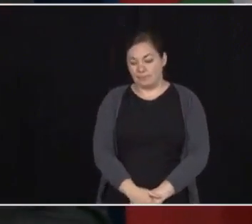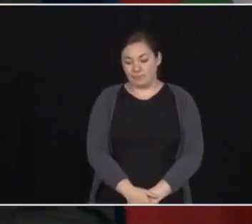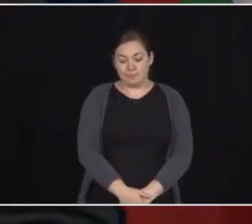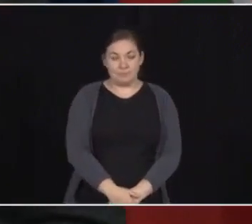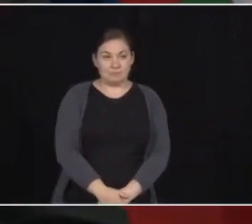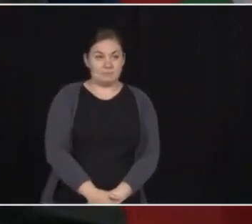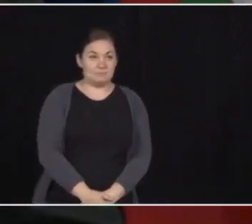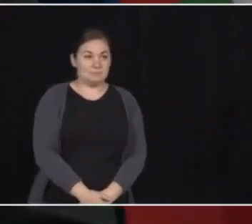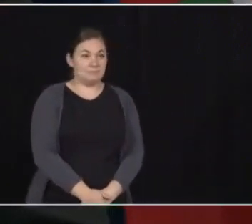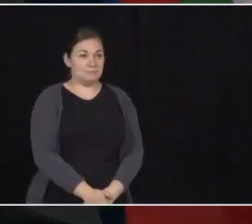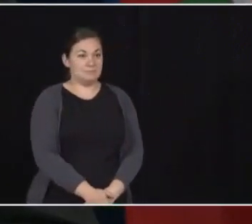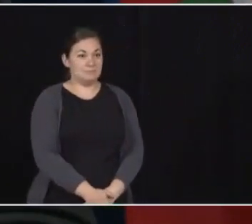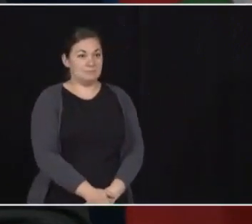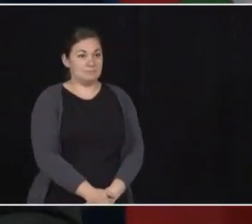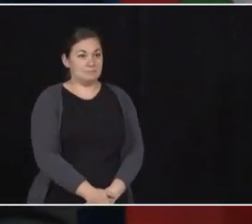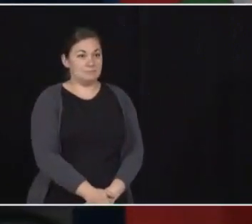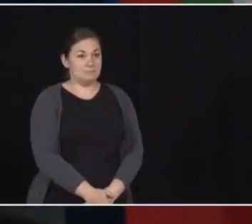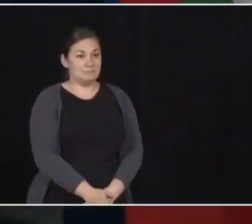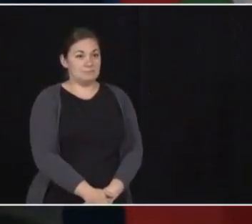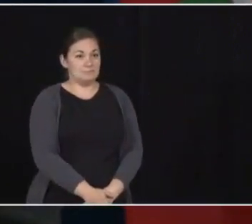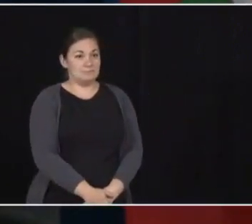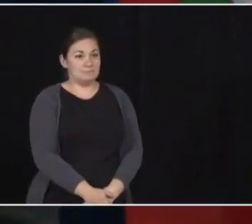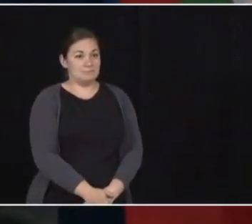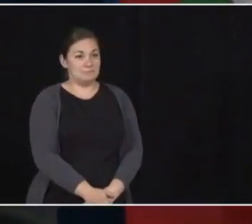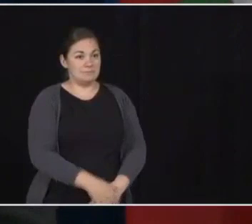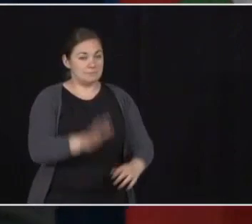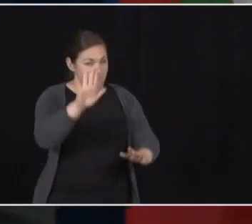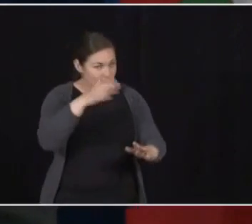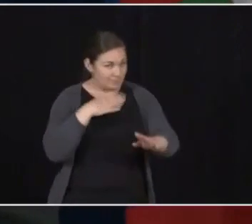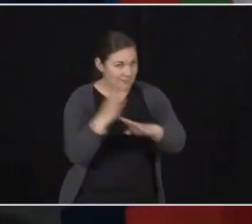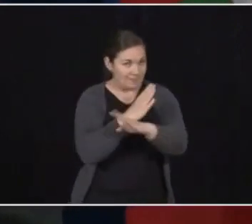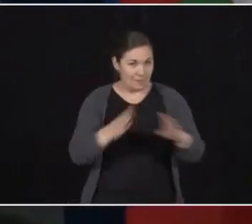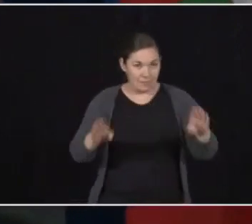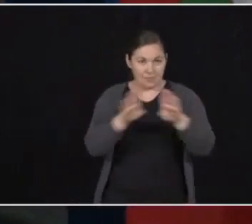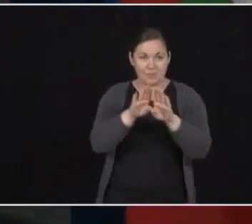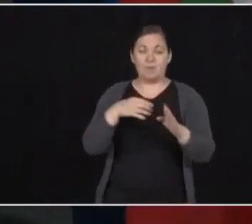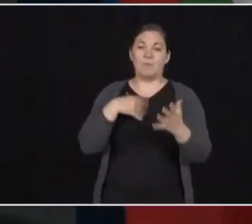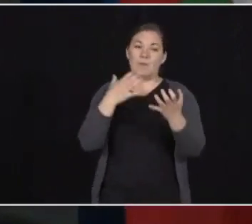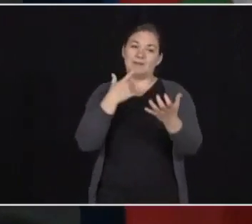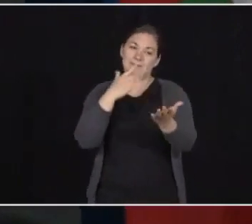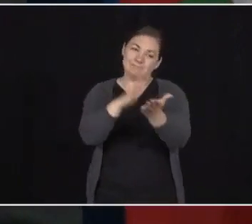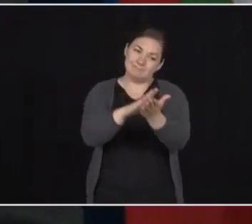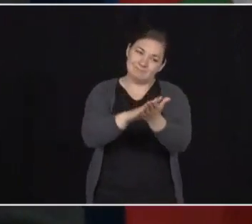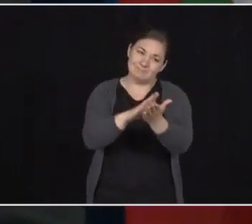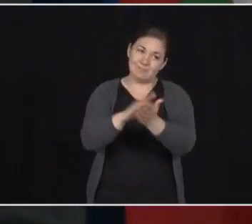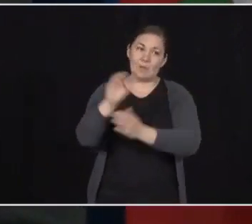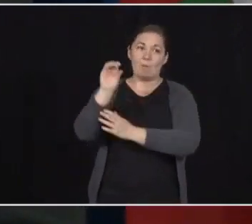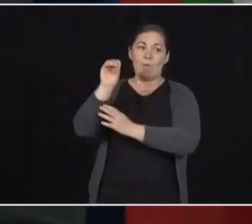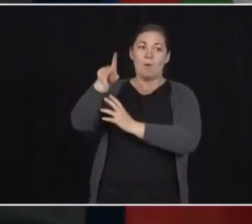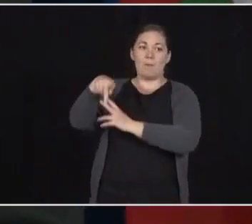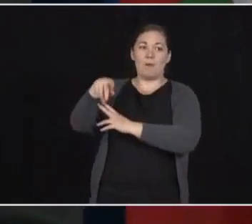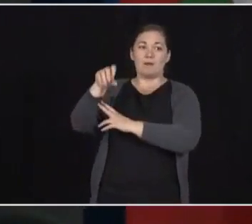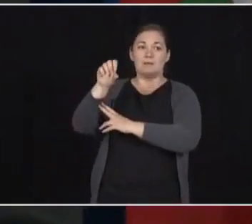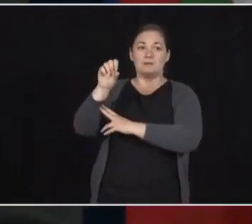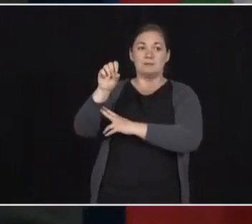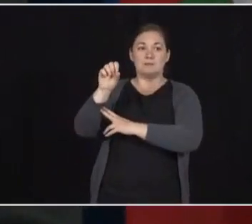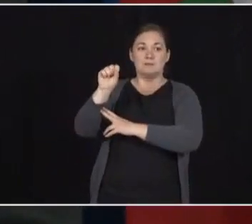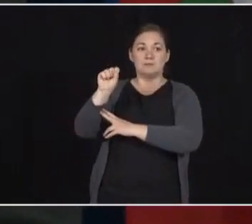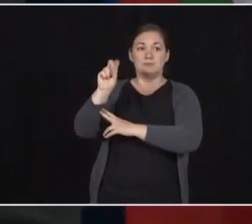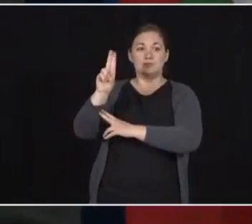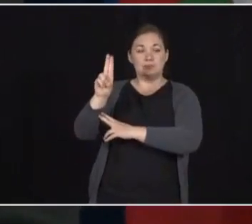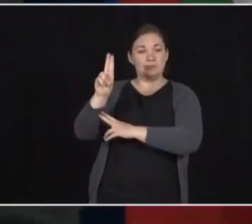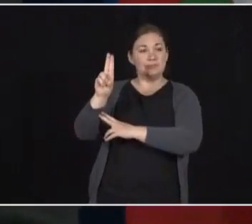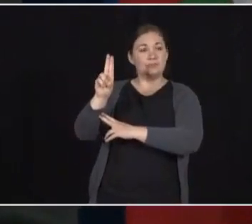Yes, I just want to give a shout out. I got to give a shout out to our OPSU inspectors. We want to hear from